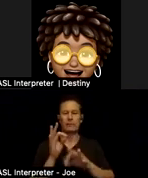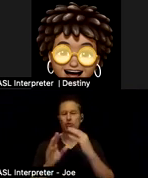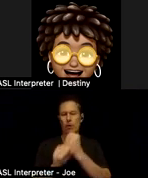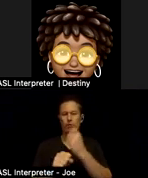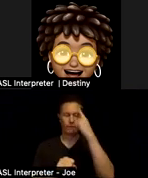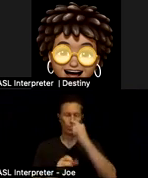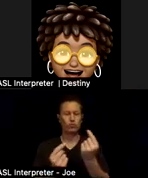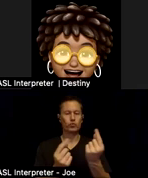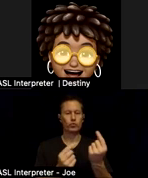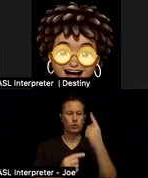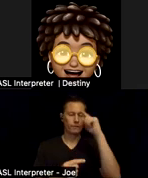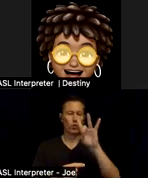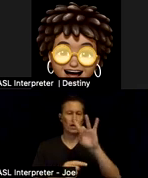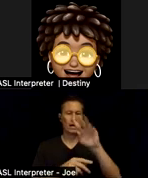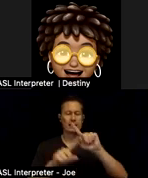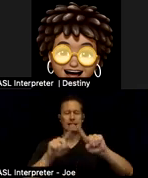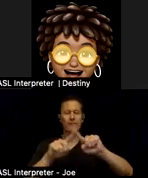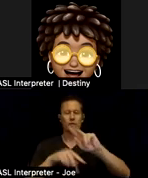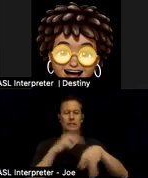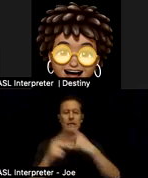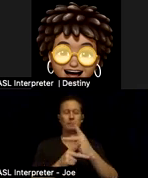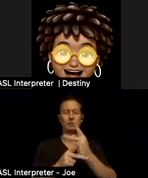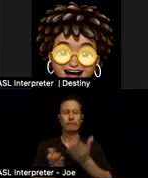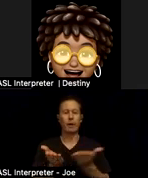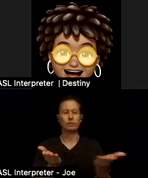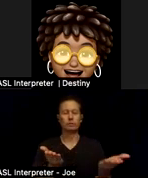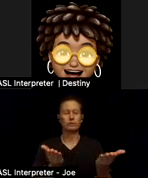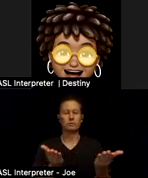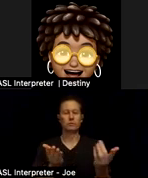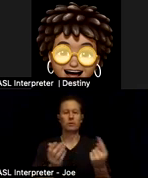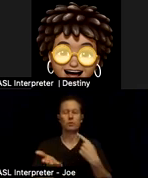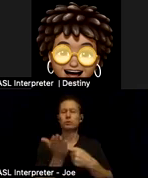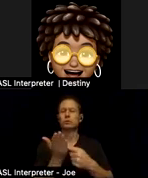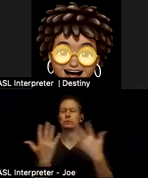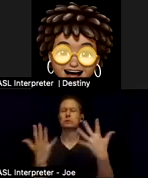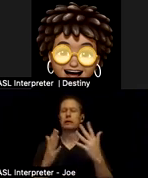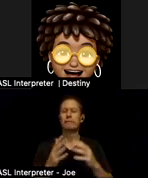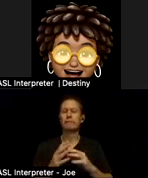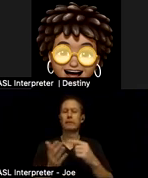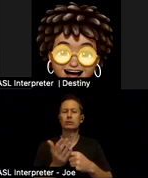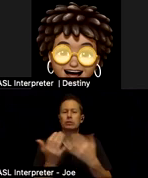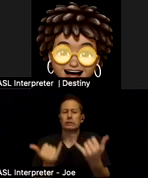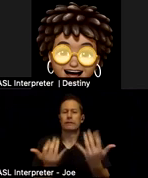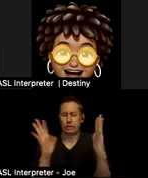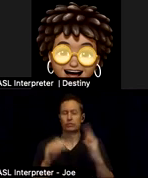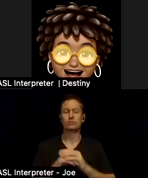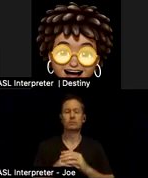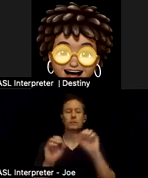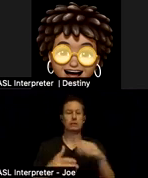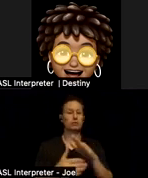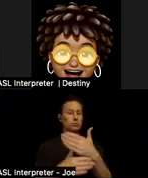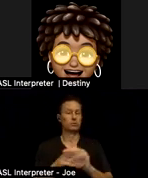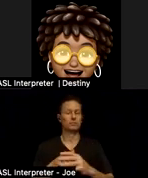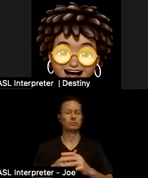8 different object types, most of which we've covered today. So you can use that, you can share that. And